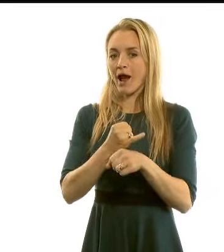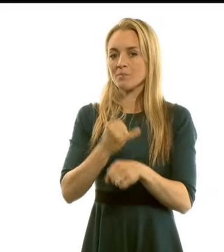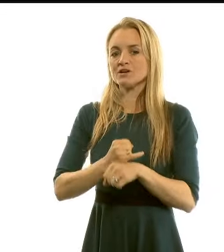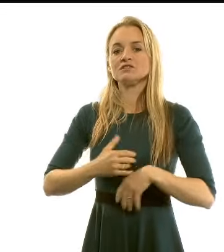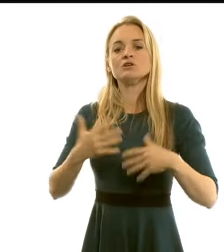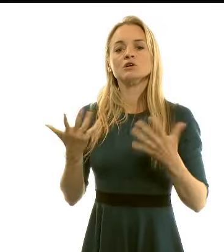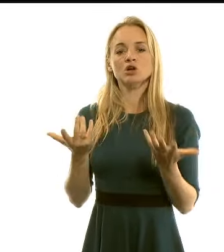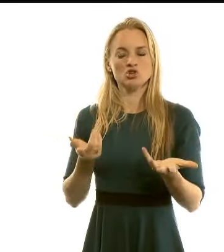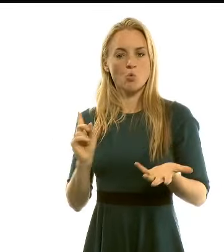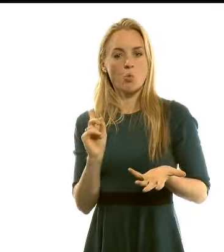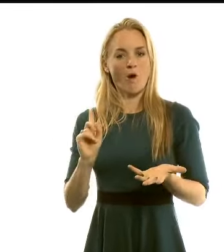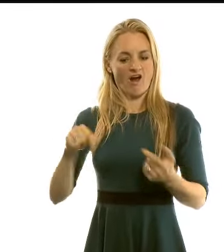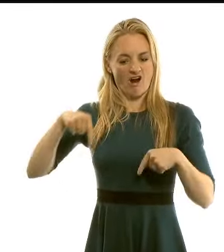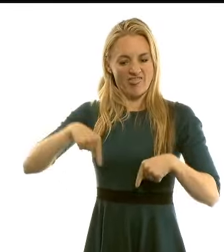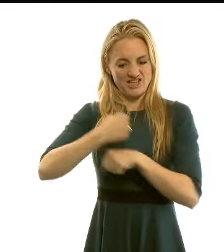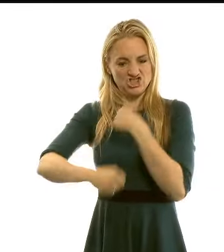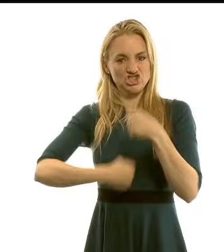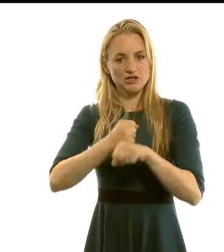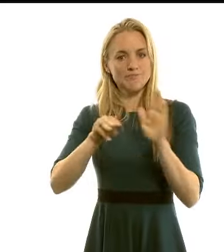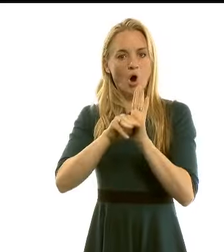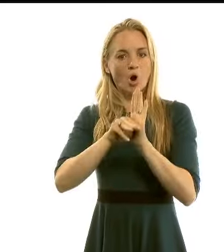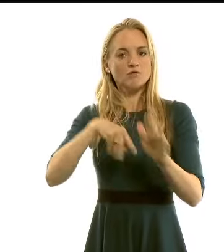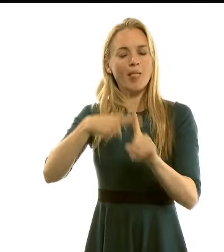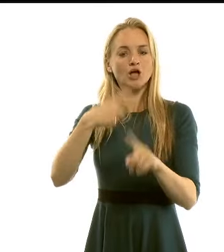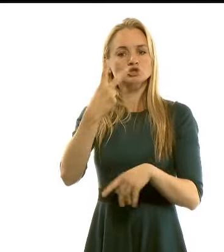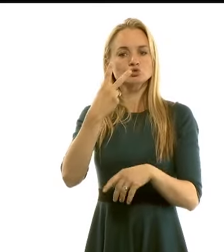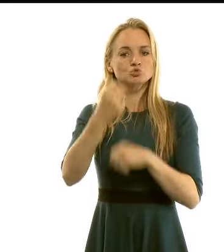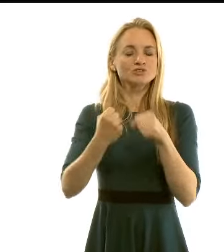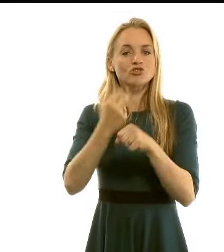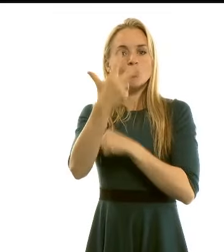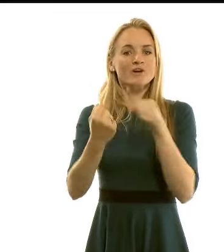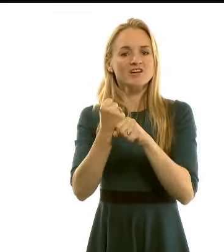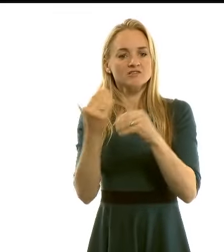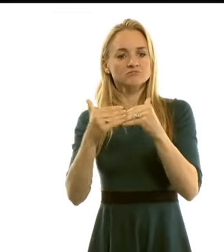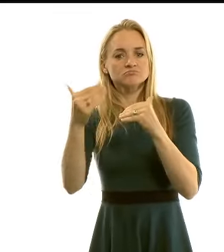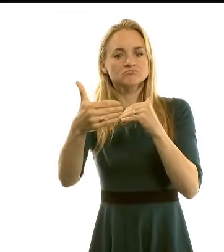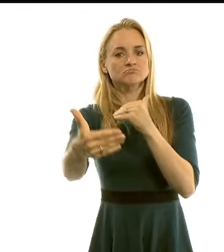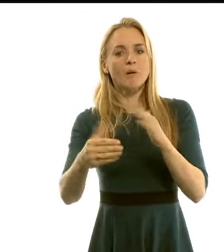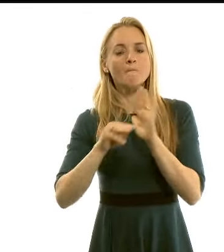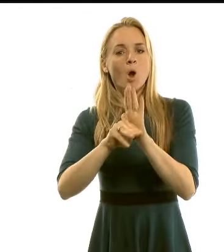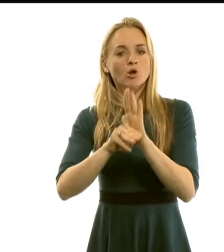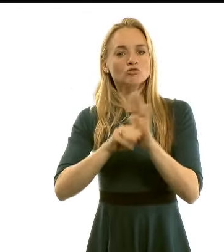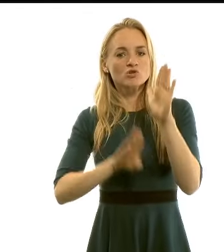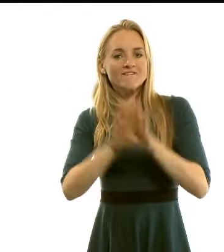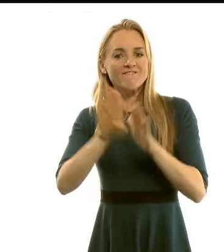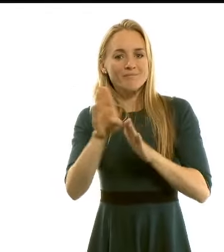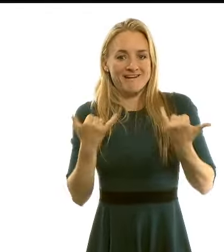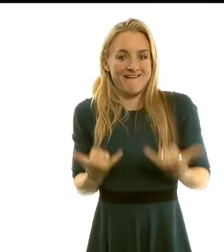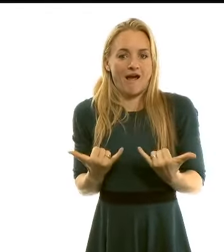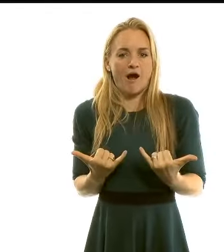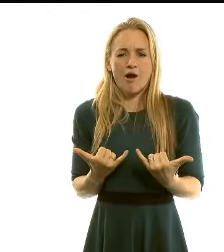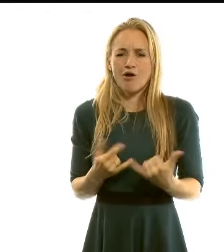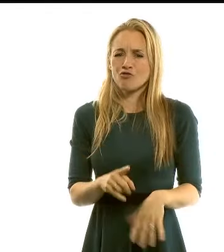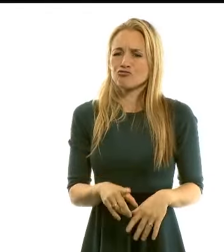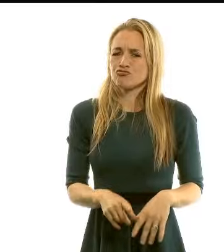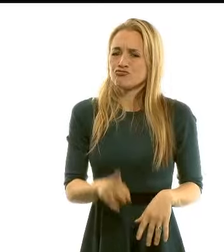are being developed. Very few people can go inside, and today you're going in with me. Are you ready? Let's go.